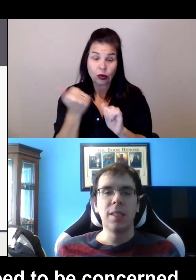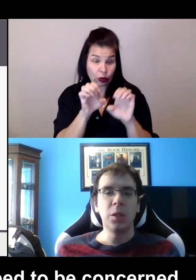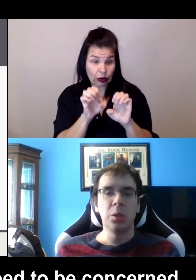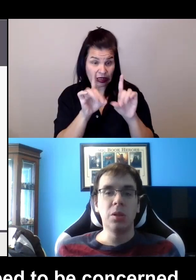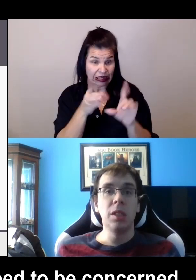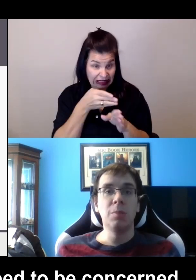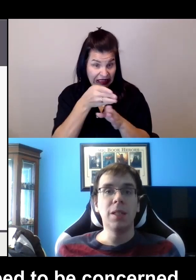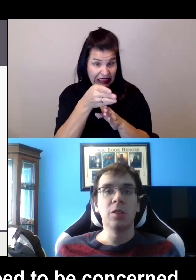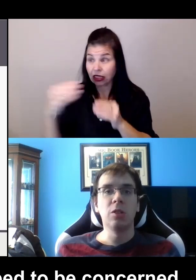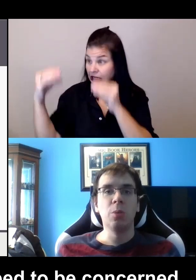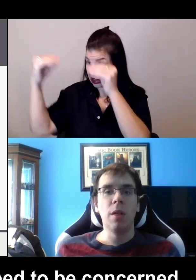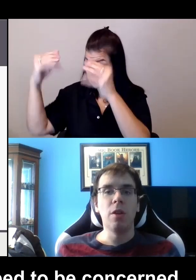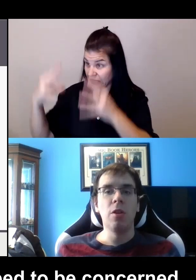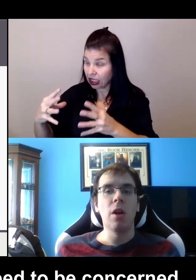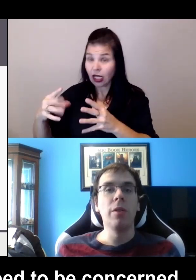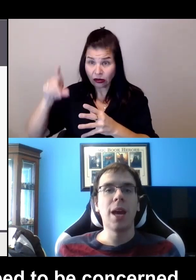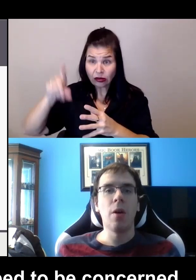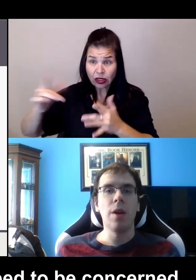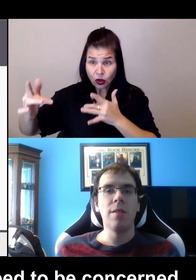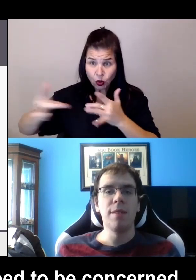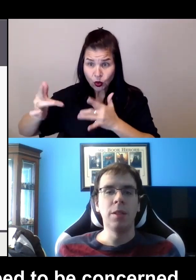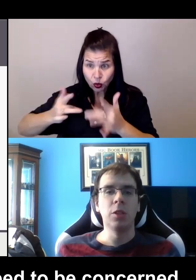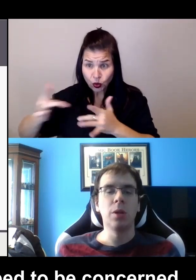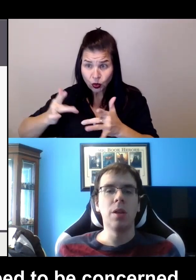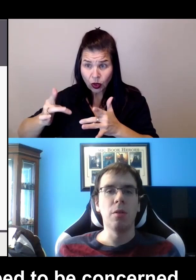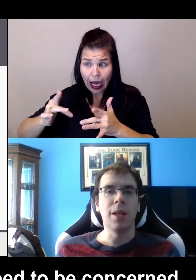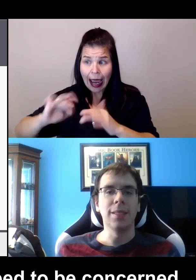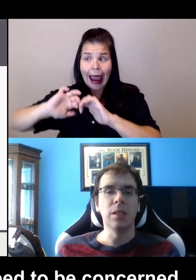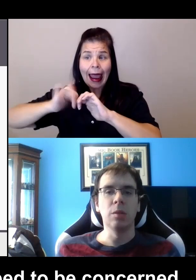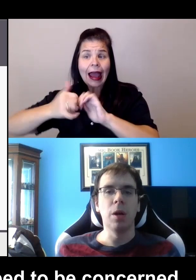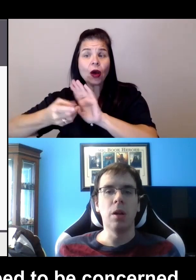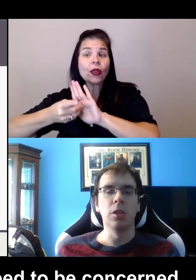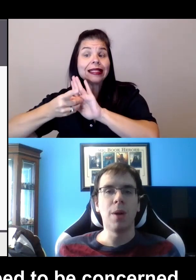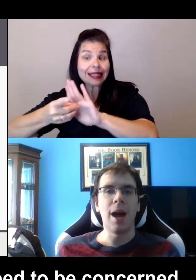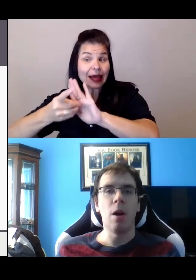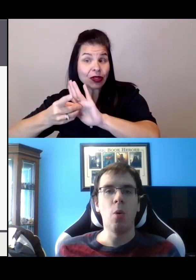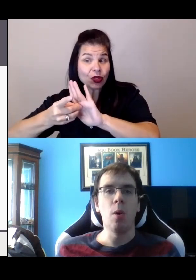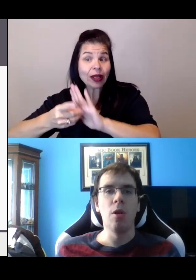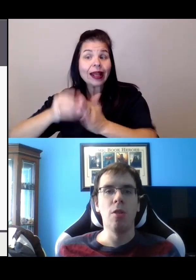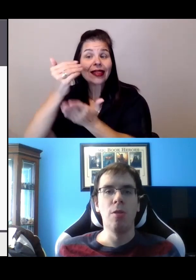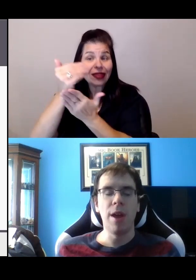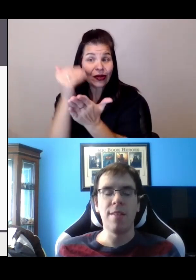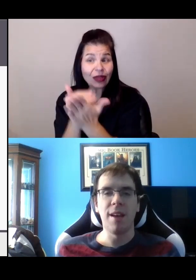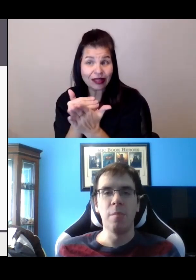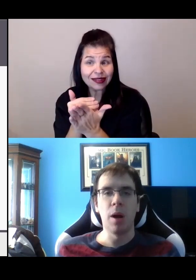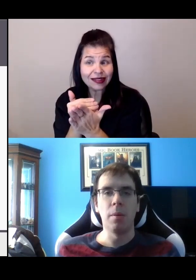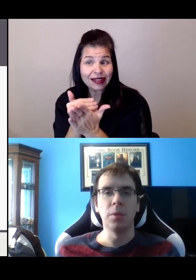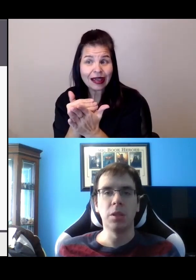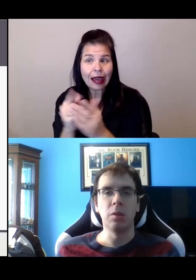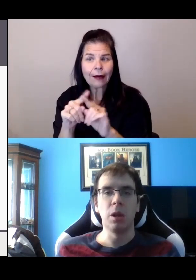field, teachers need to be concerned with not only how they demonstrate their lessons, but also how they